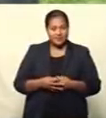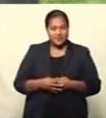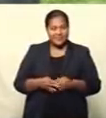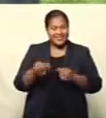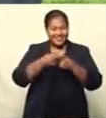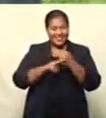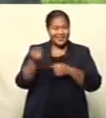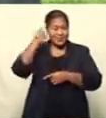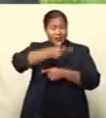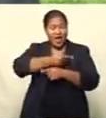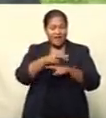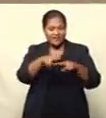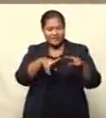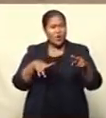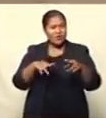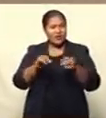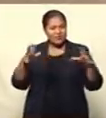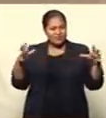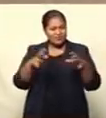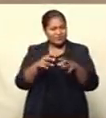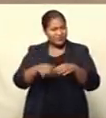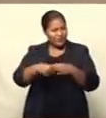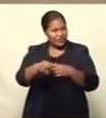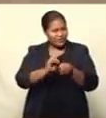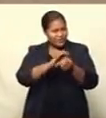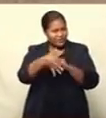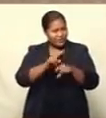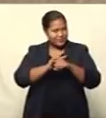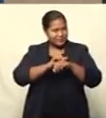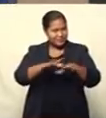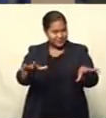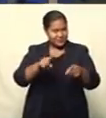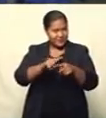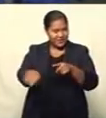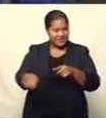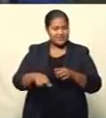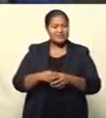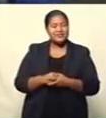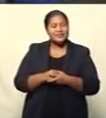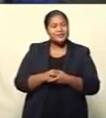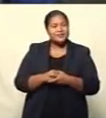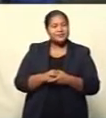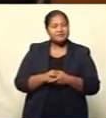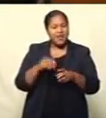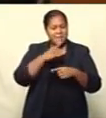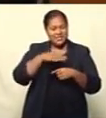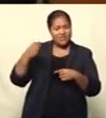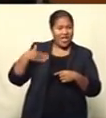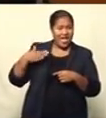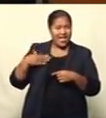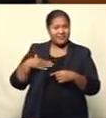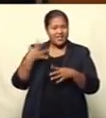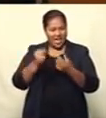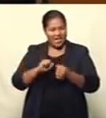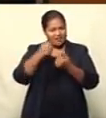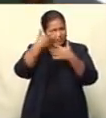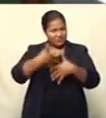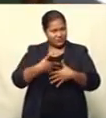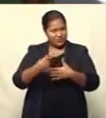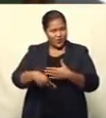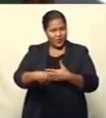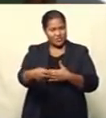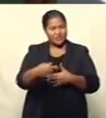In the news tonight, funeral gatherings continue to be a super spreader event. Ministry of Health ramps up screening efforts.